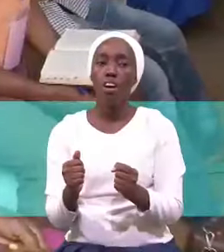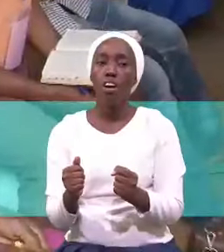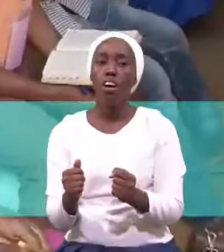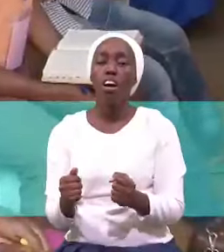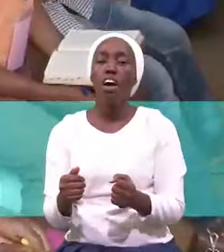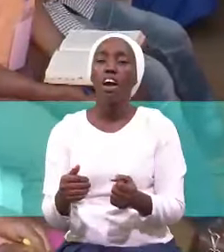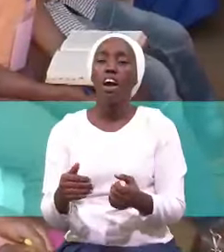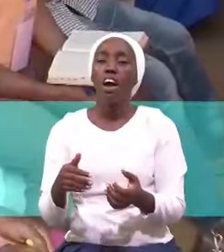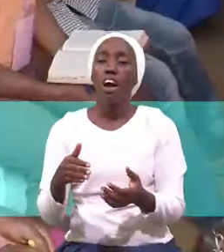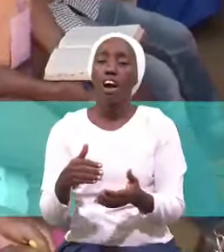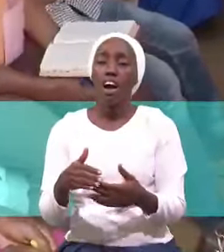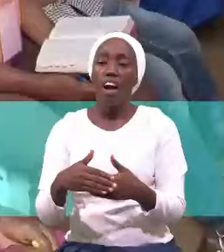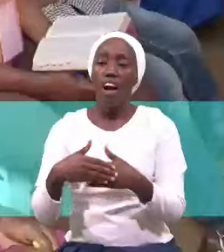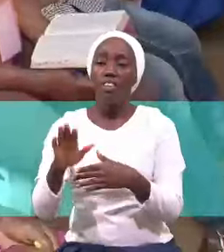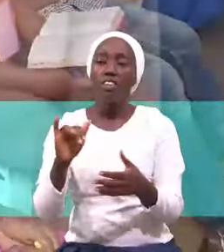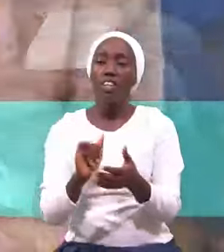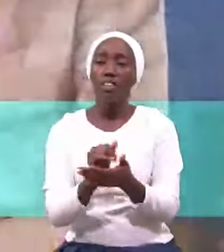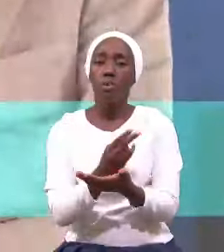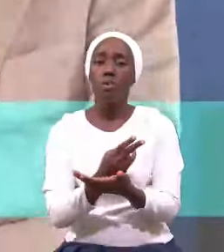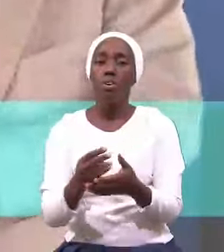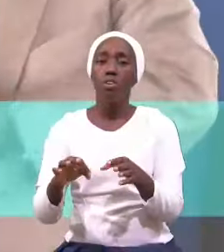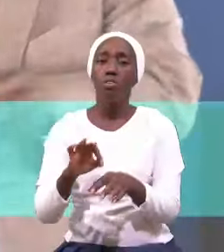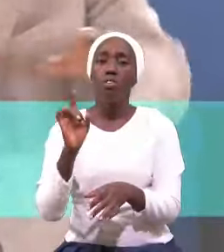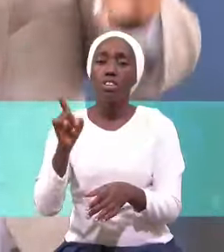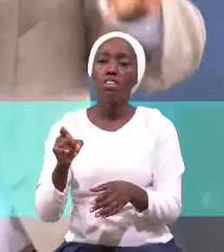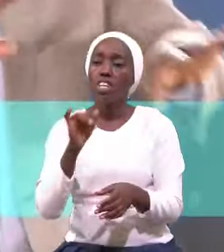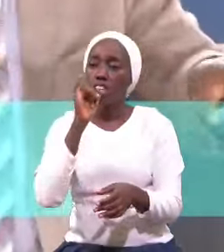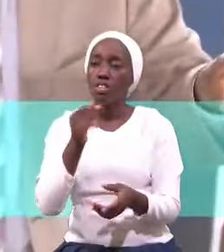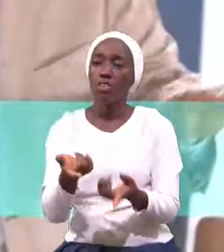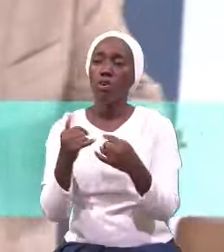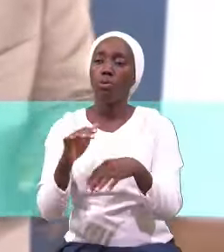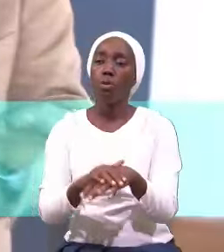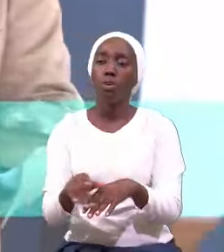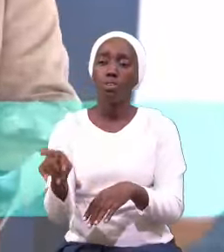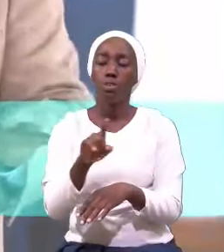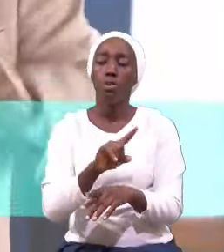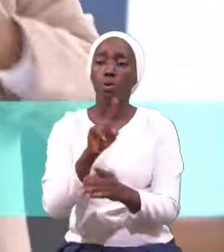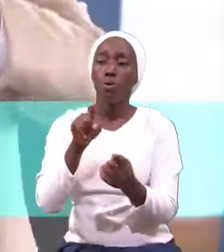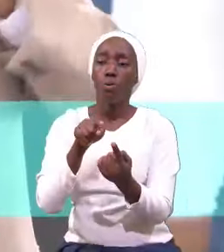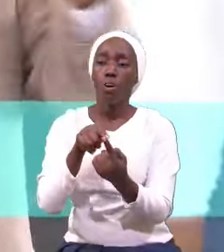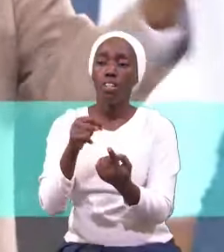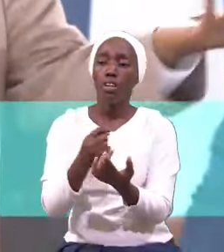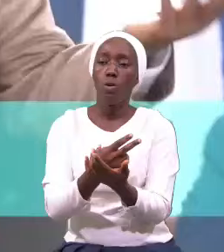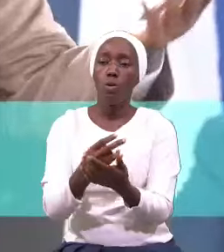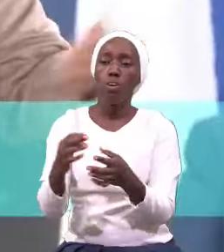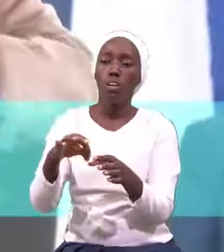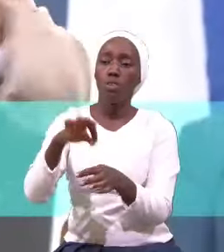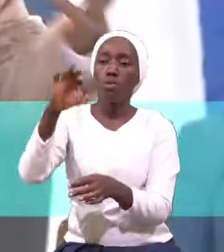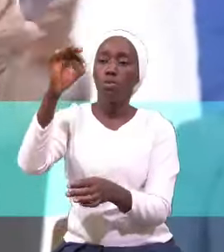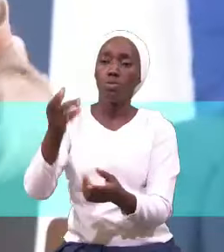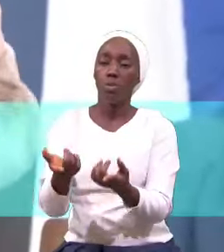after the Holy Ghost has come upon you. When the Holy Ghost comes, it doesn't